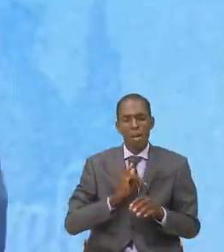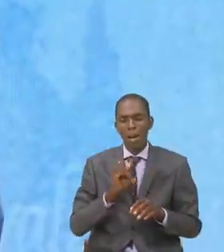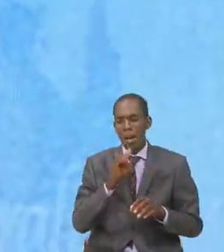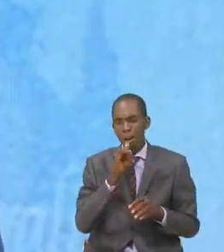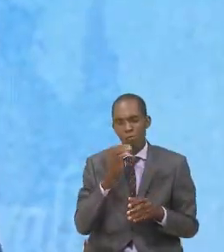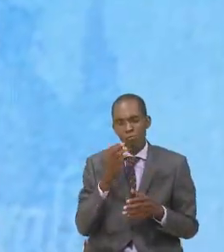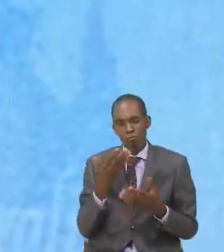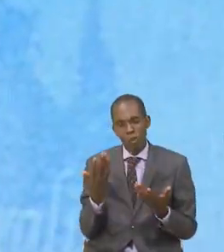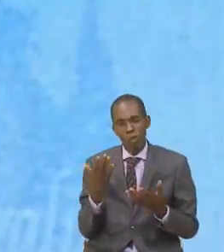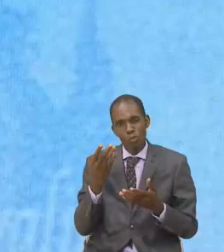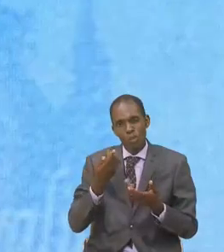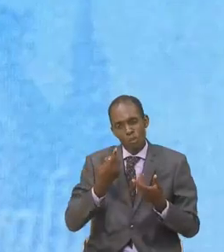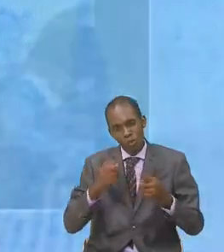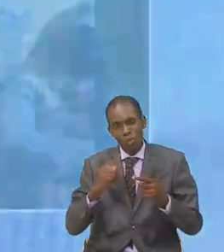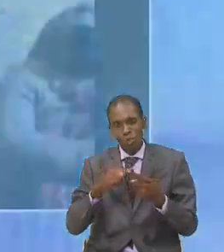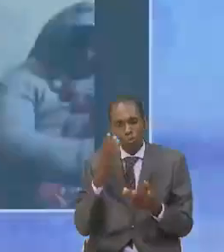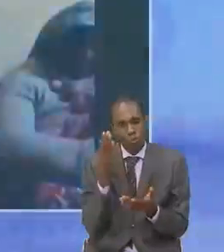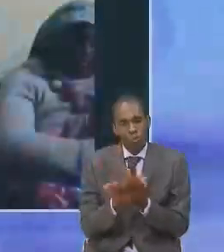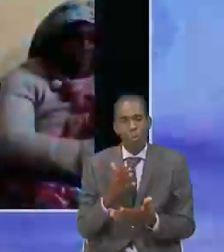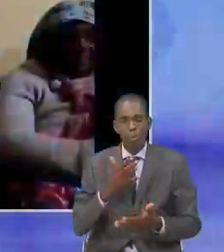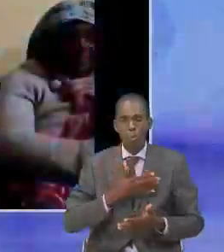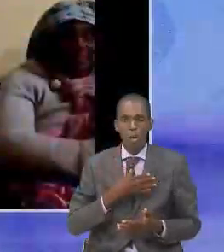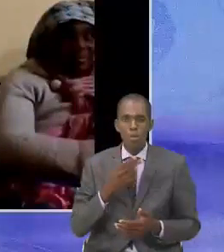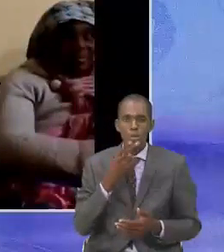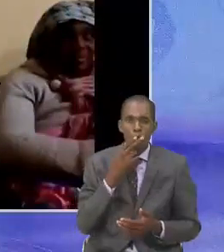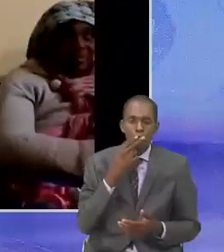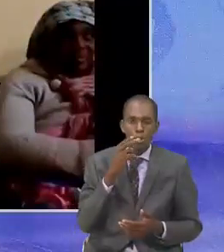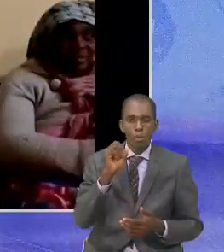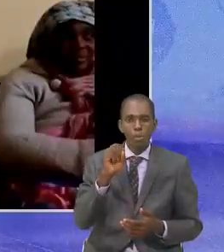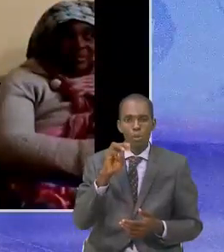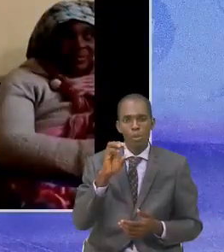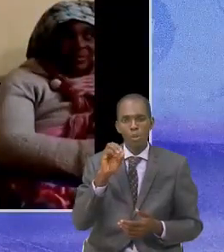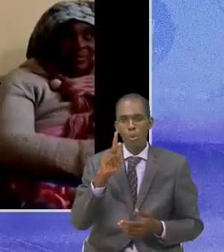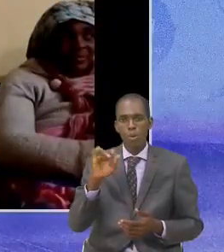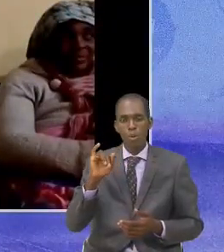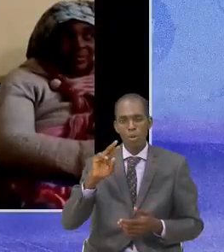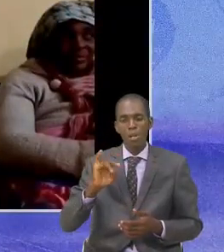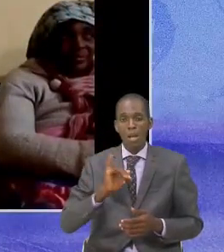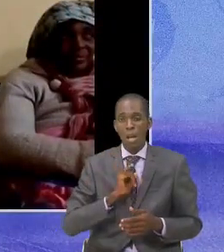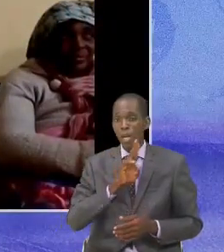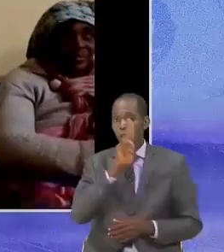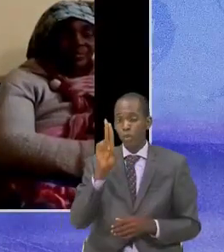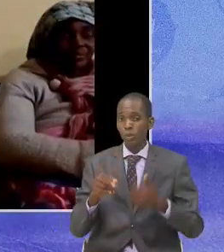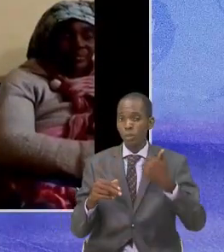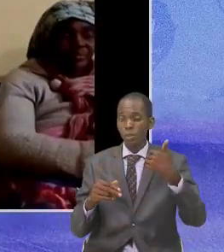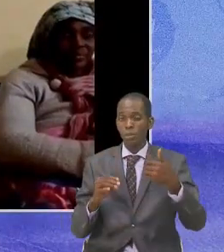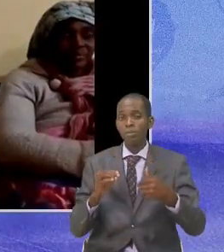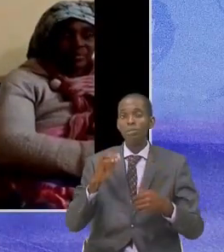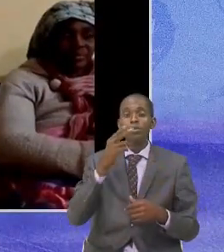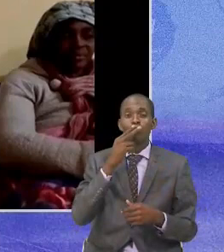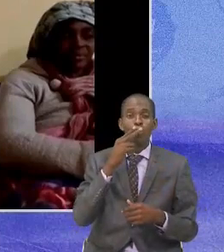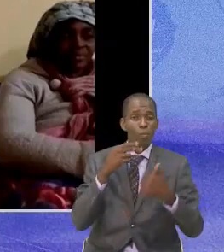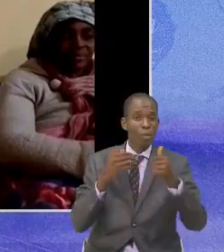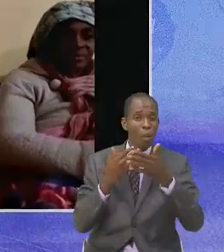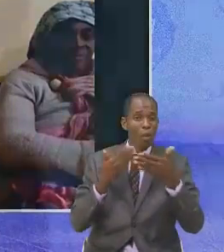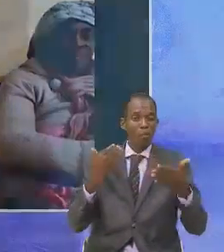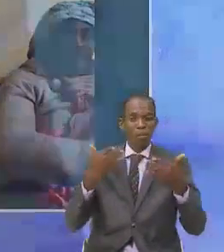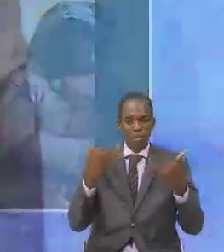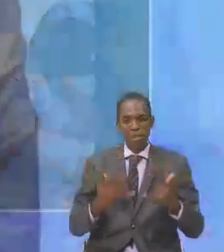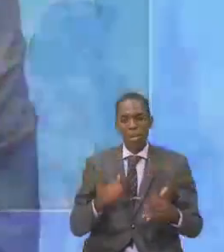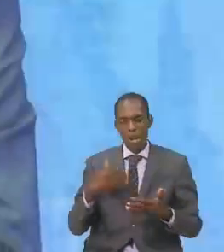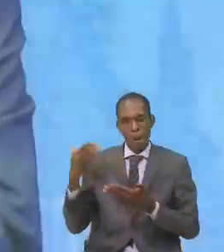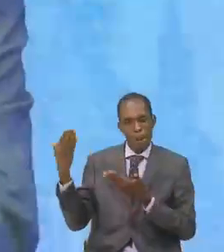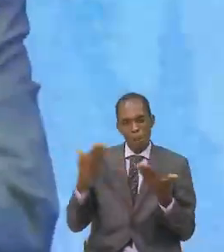I'm turning over a new leaf. I'm cutting down my smoking. I used to smoke 10 every day. Now I'm